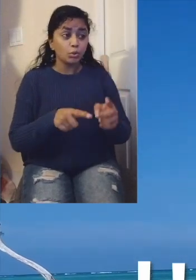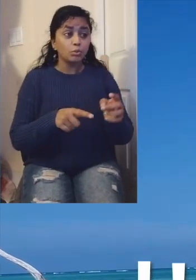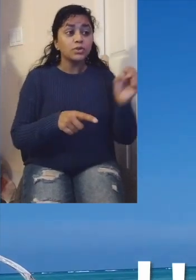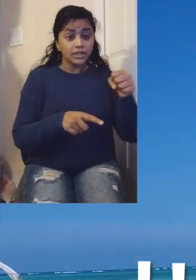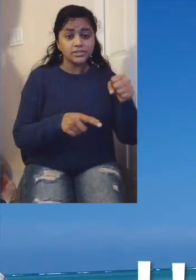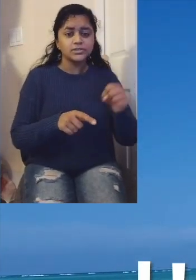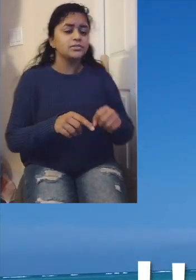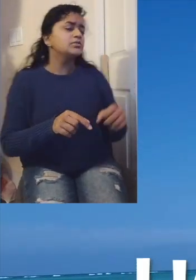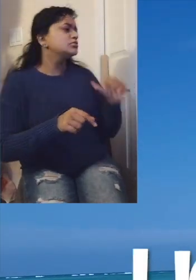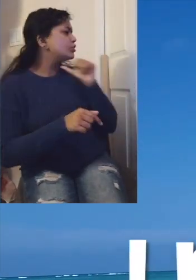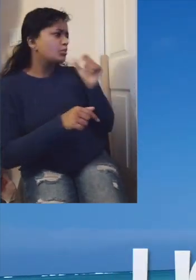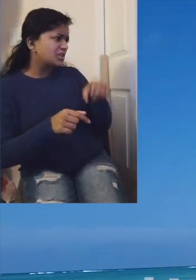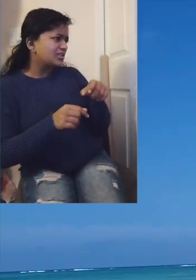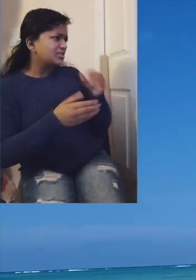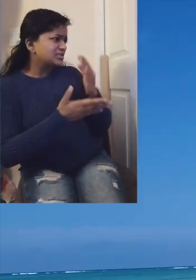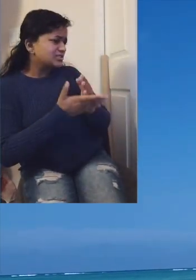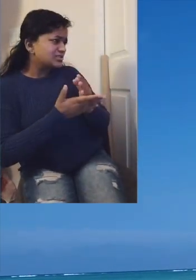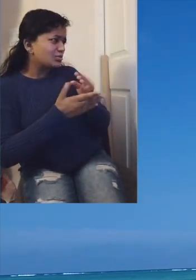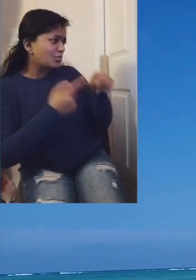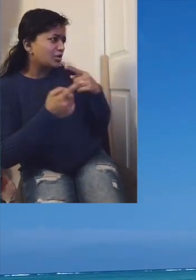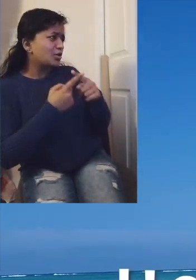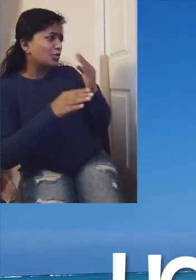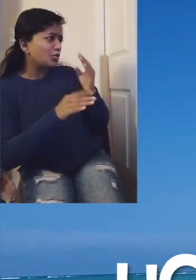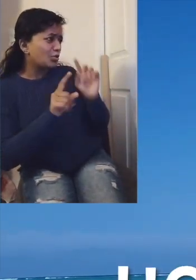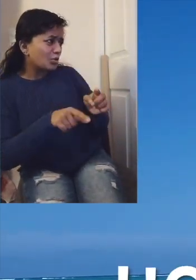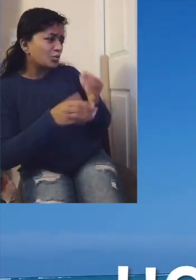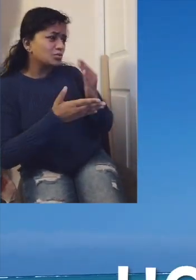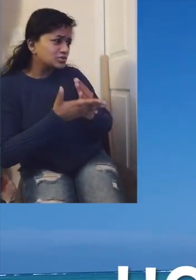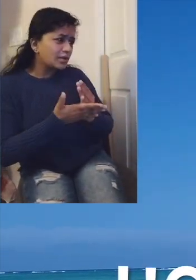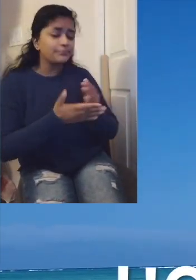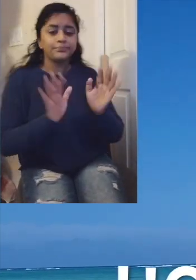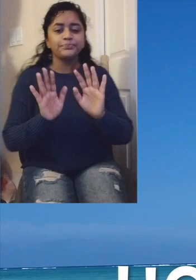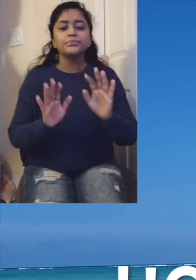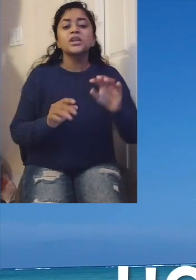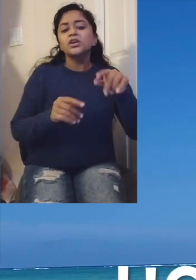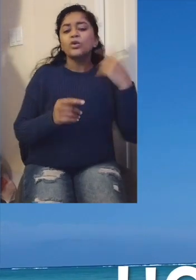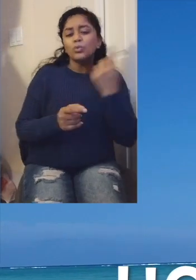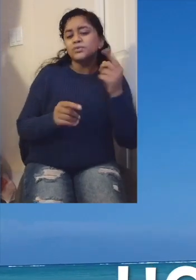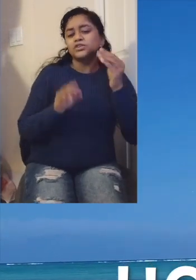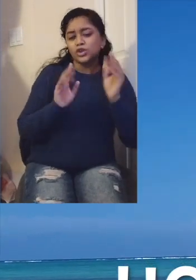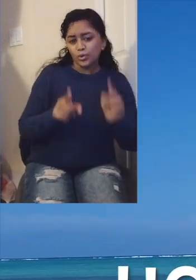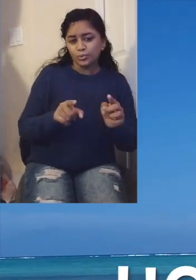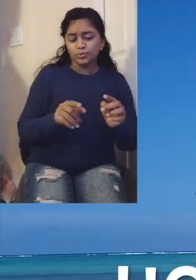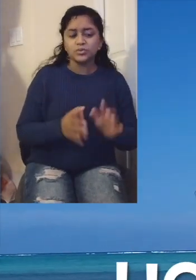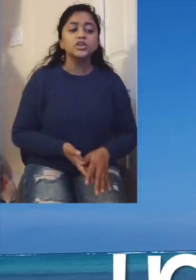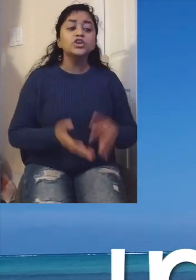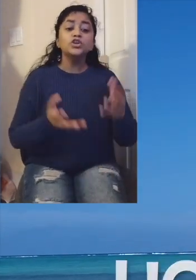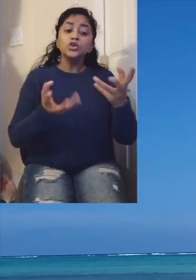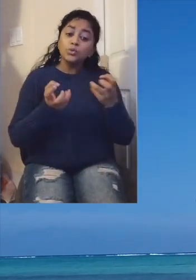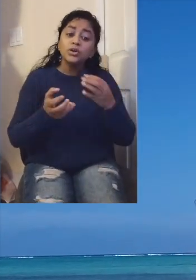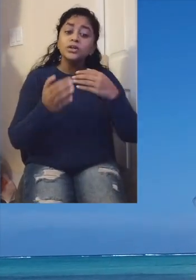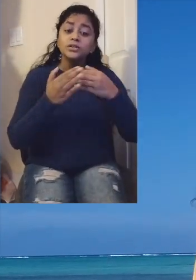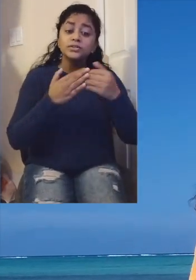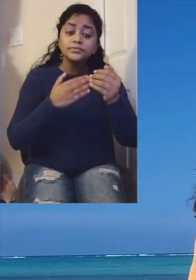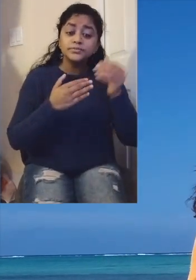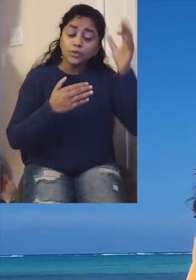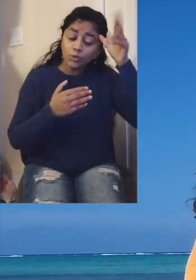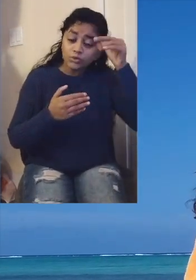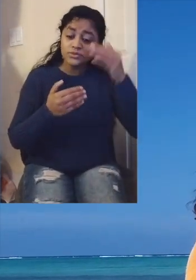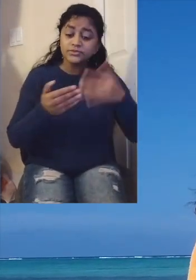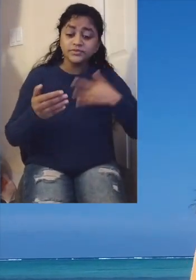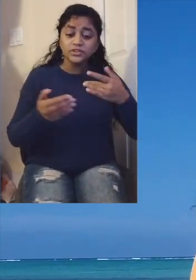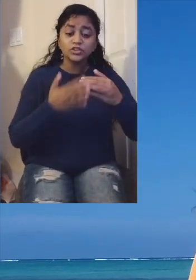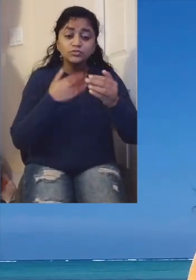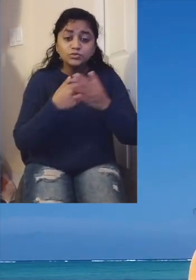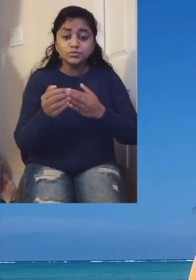shoulder here. You want to sit up nice and straight. It's going to help with your balance. You're going to feel like you want to squeeze your legs, but that's going to make